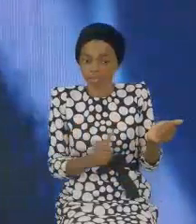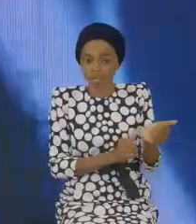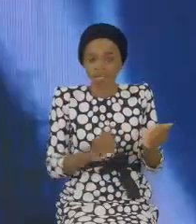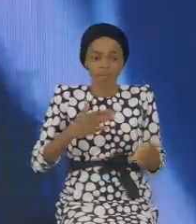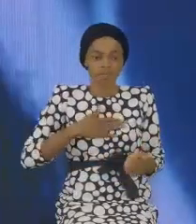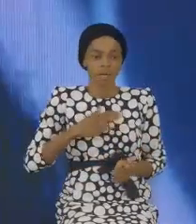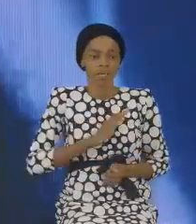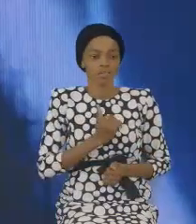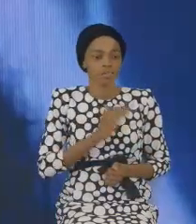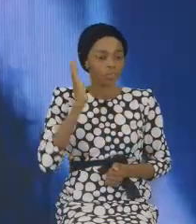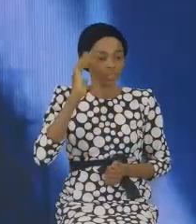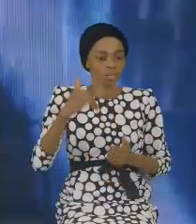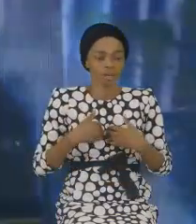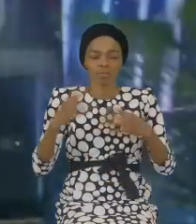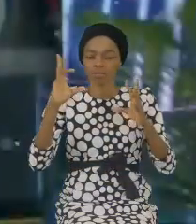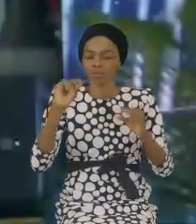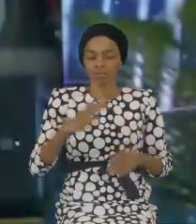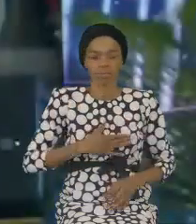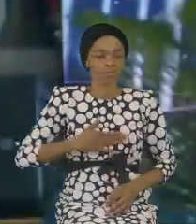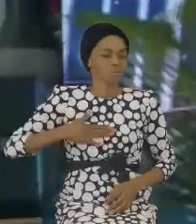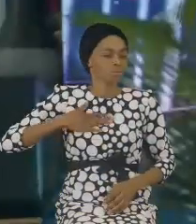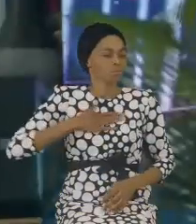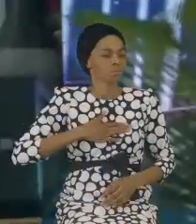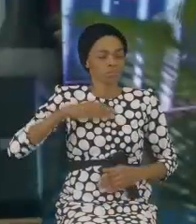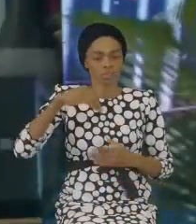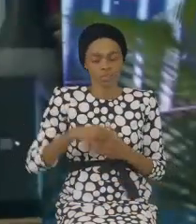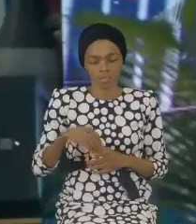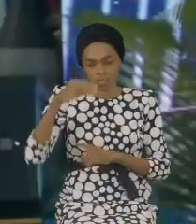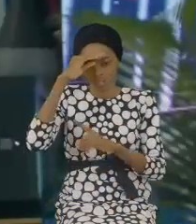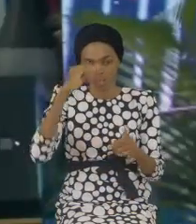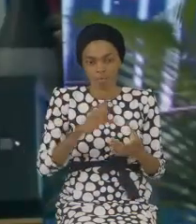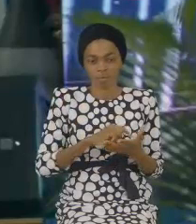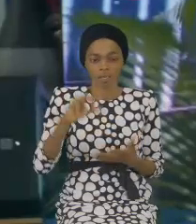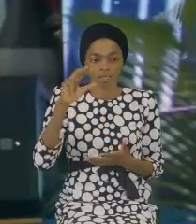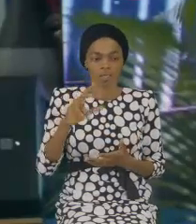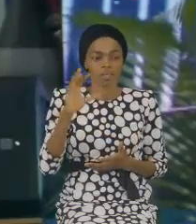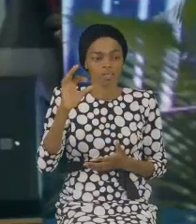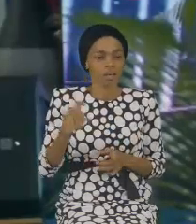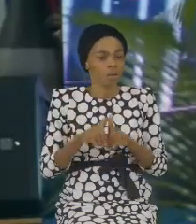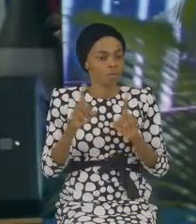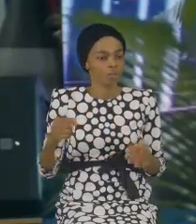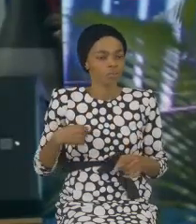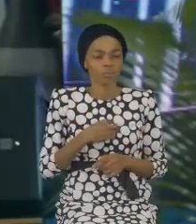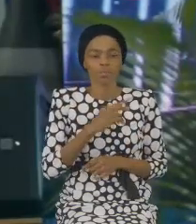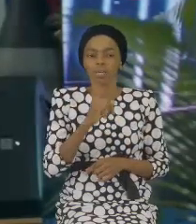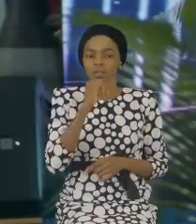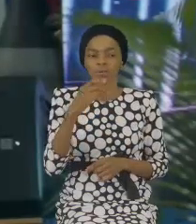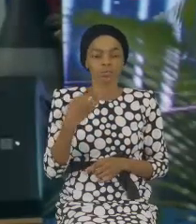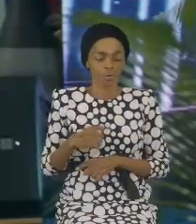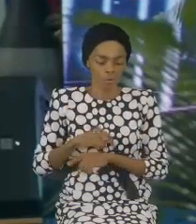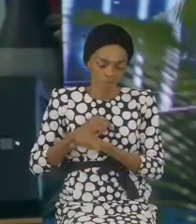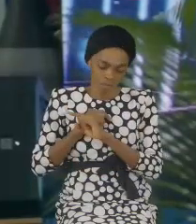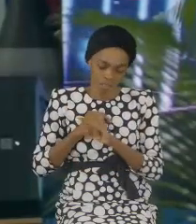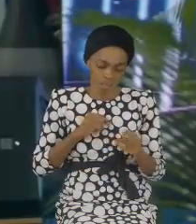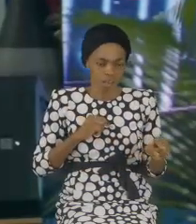shall have no pleasure in him. And then in verse 39, it says, but we are not of